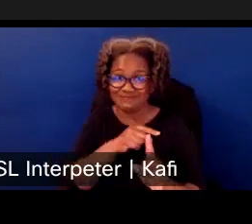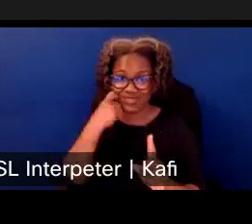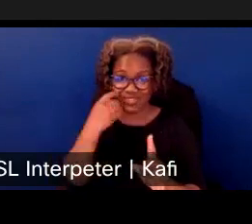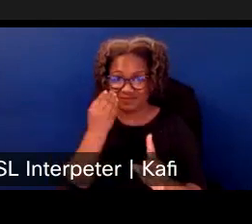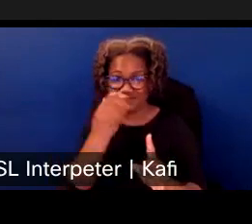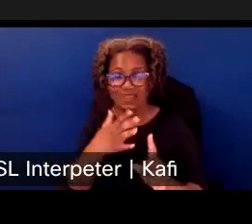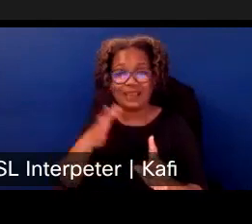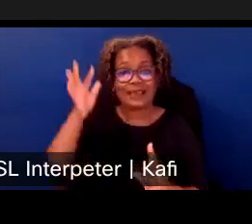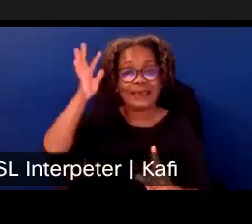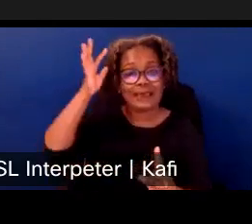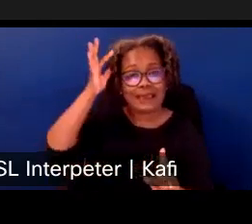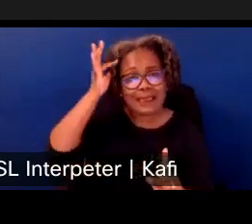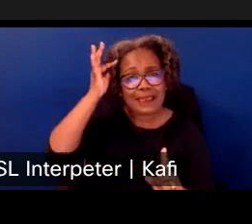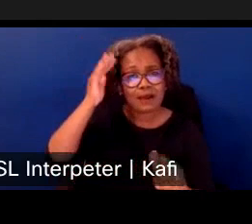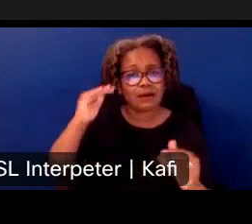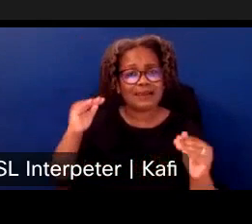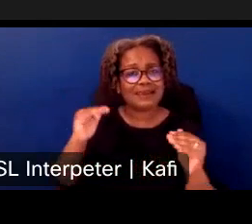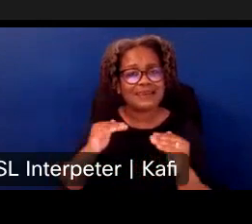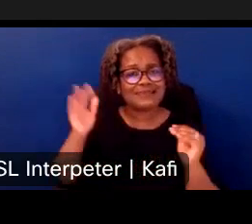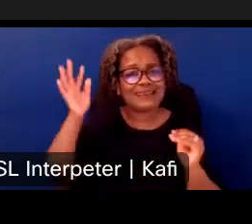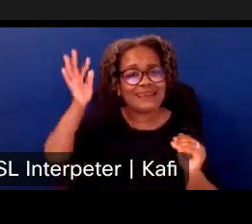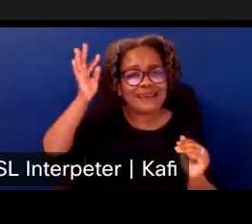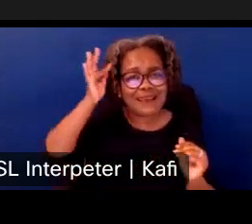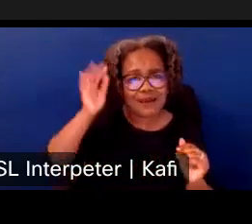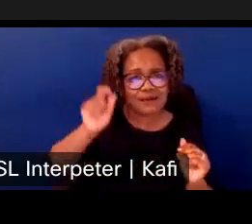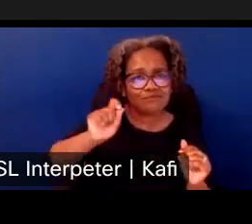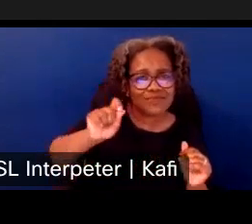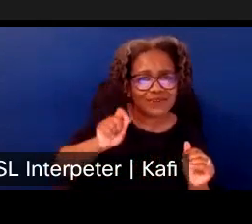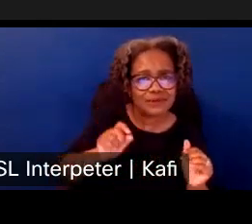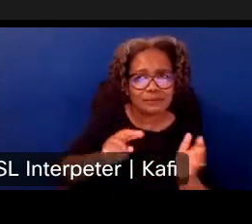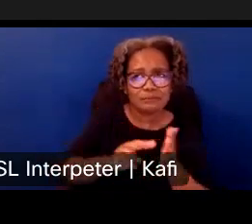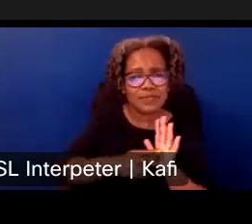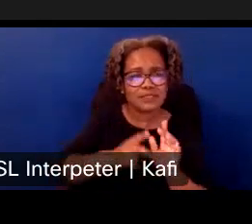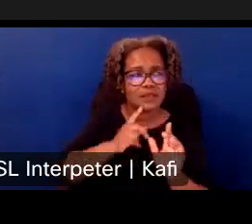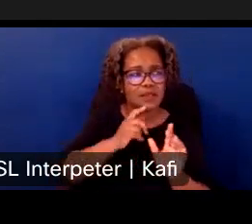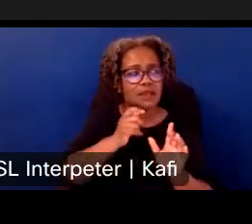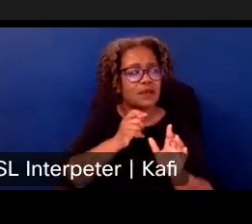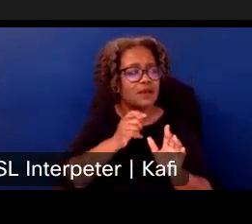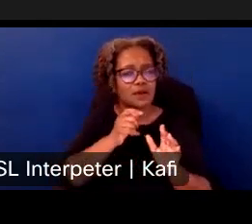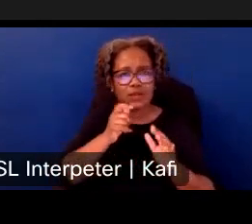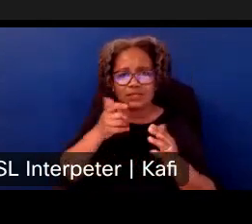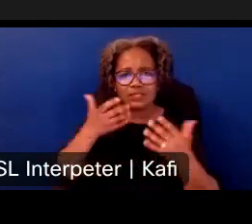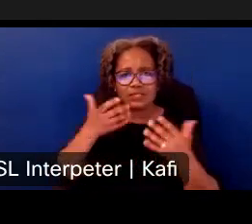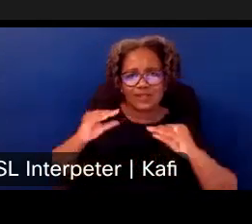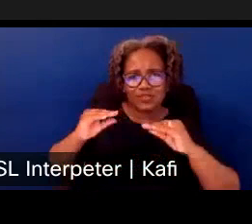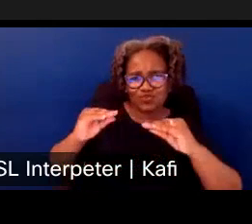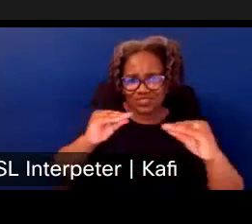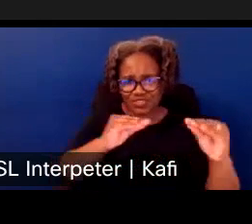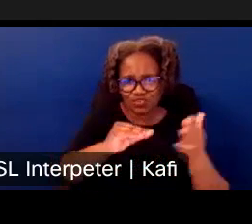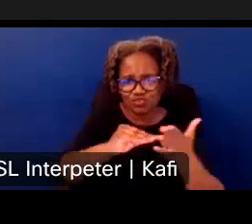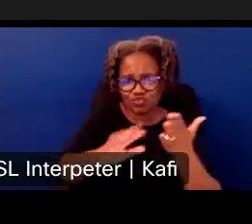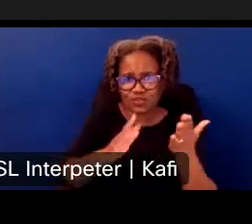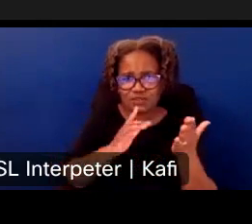be pigeonholed. We wanted them not to be limited to what they could do. So we taught them to